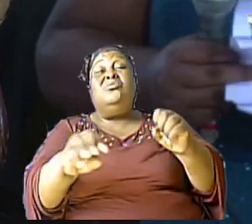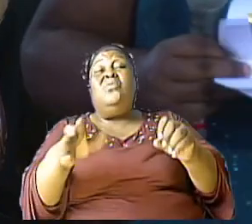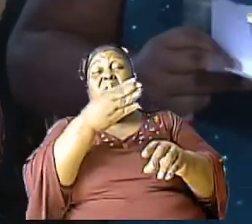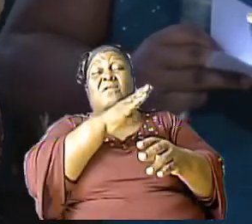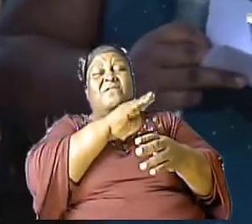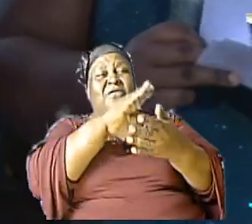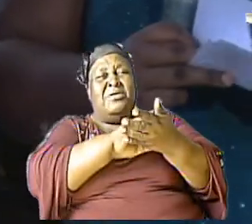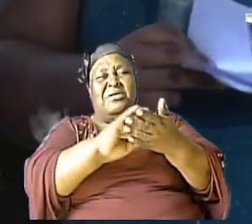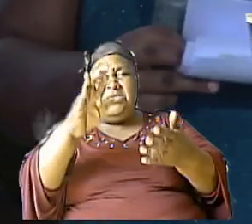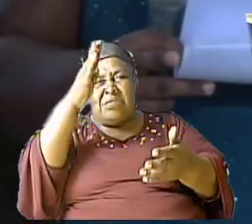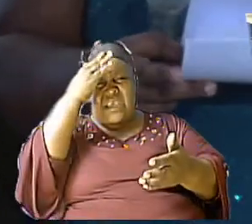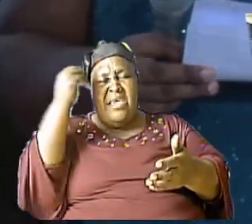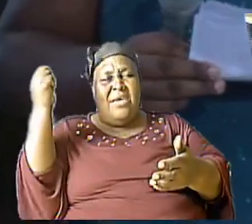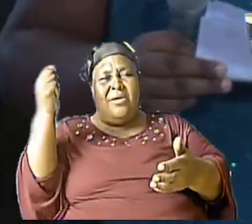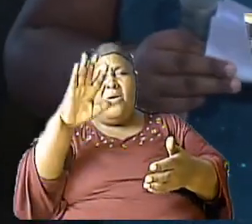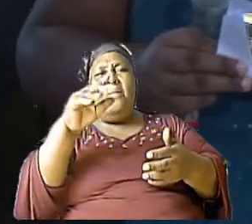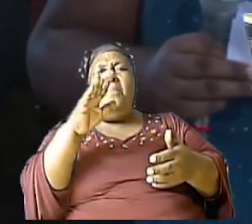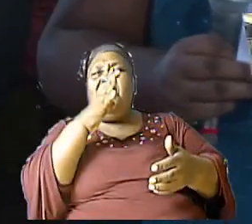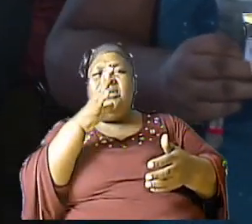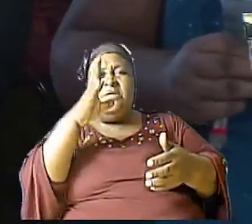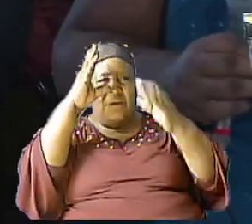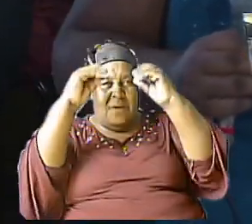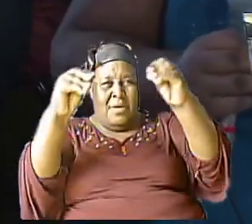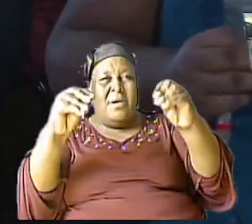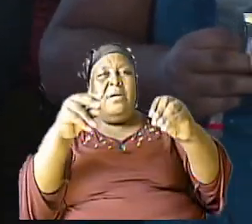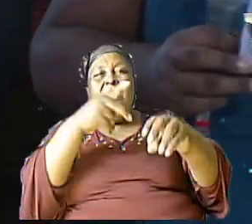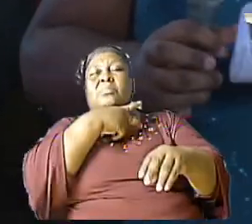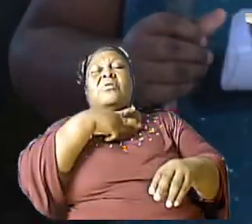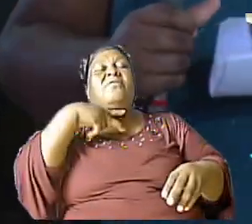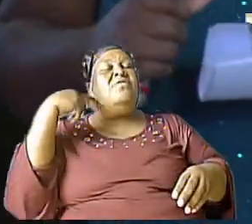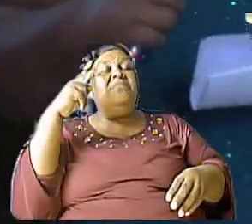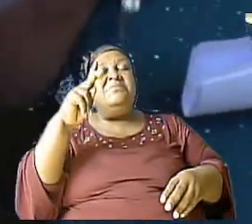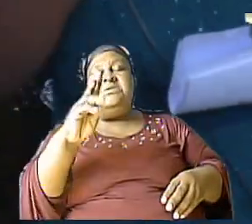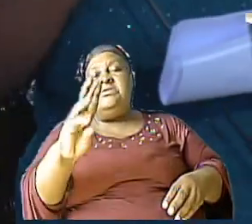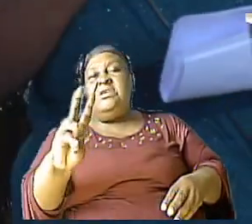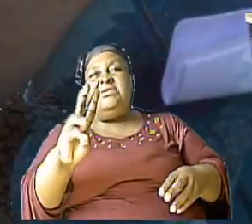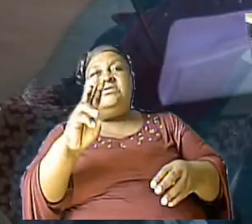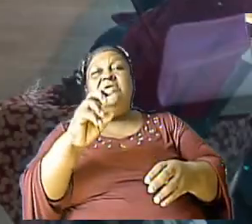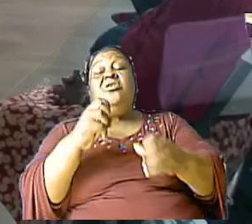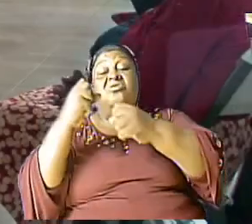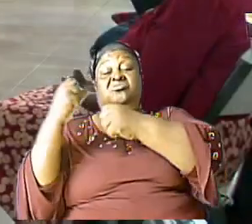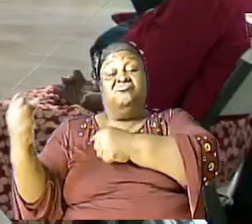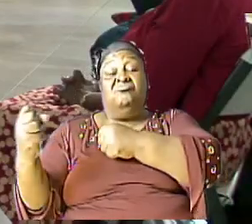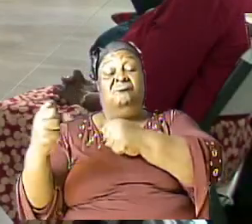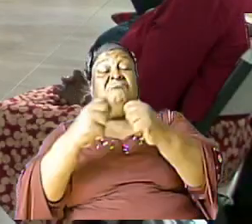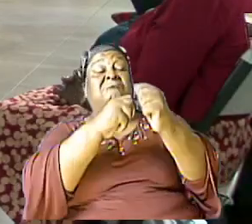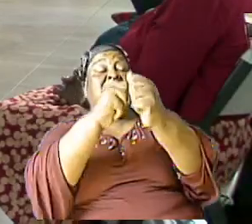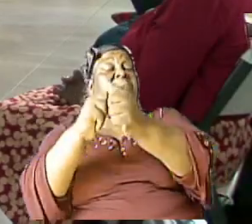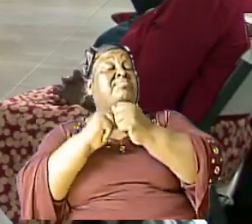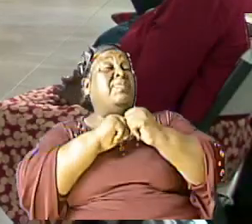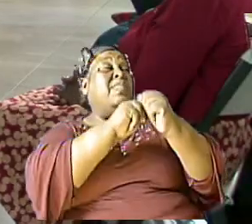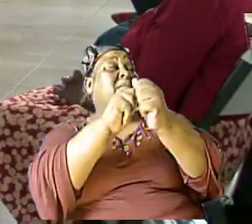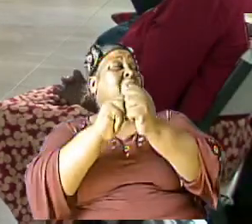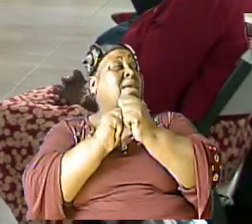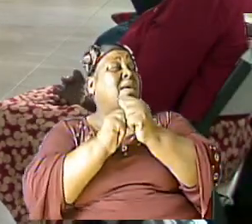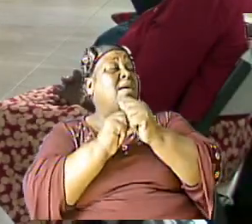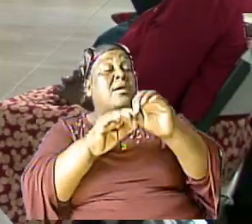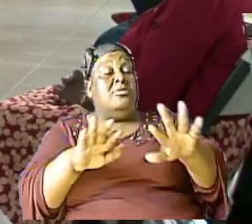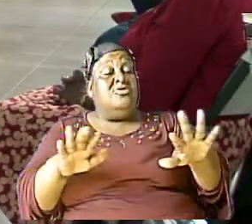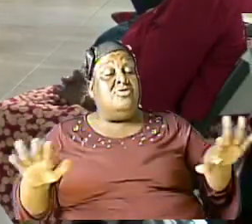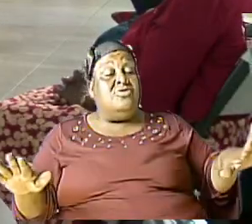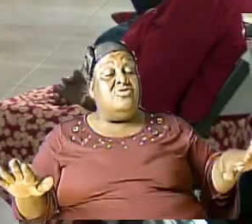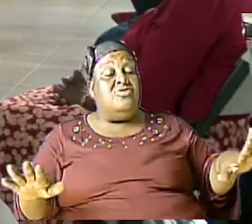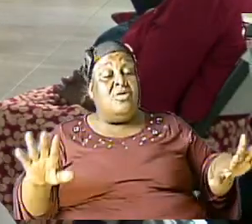forsake your mother's teachings. Proverbs 6, verse 20. Stronger together.